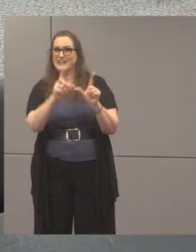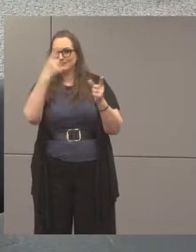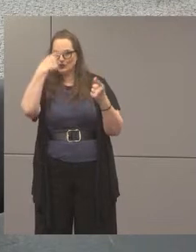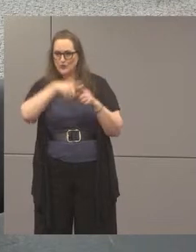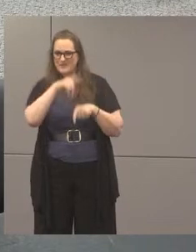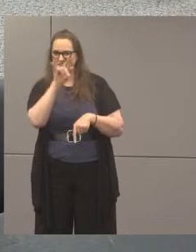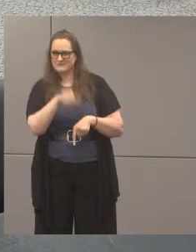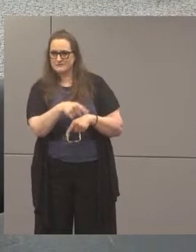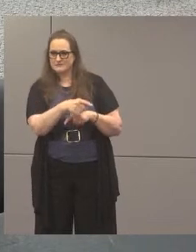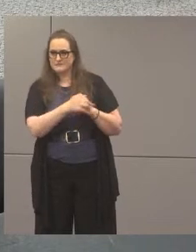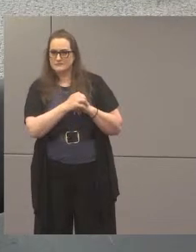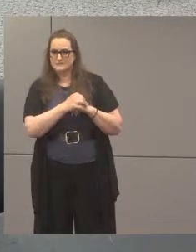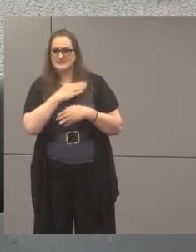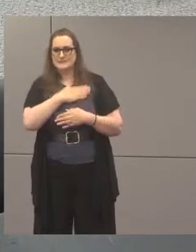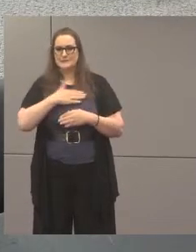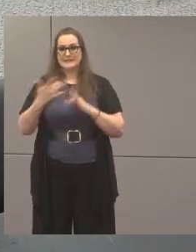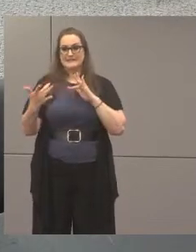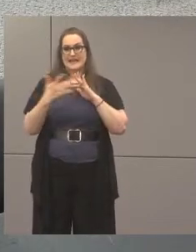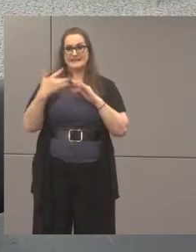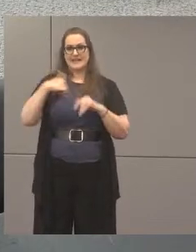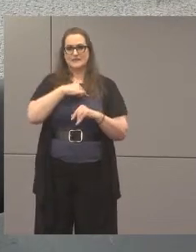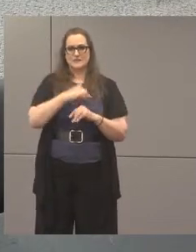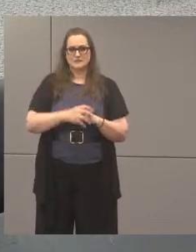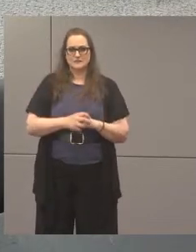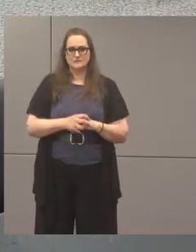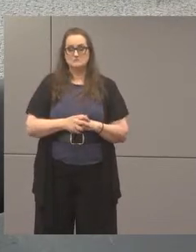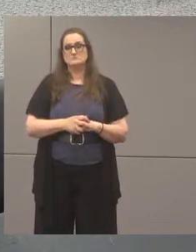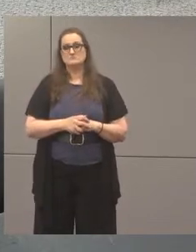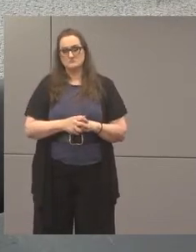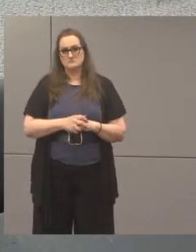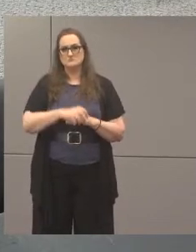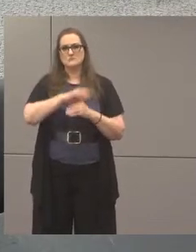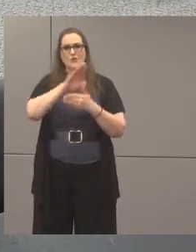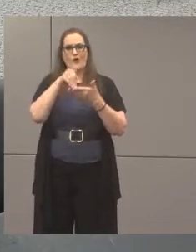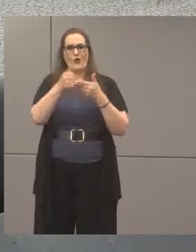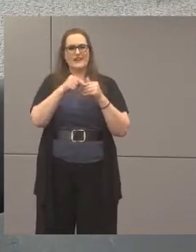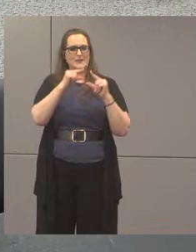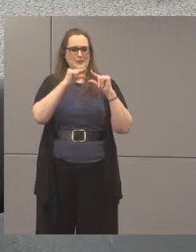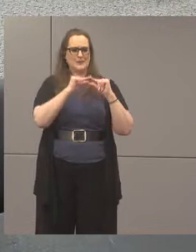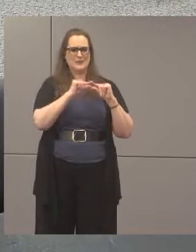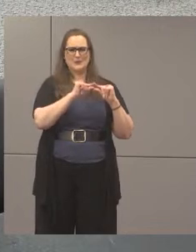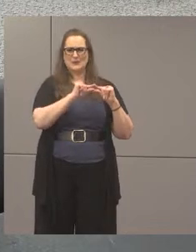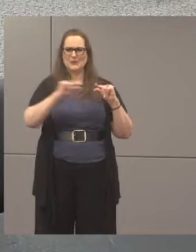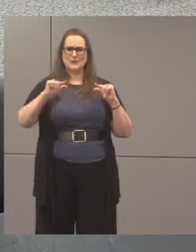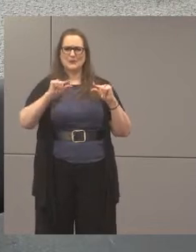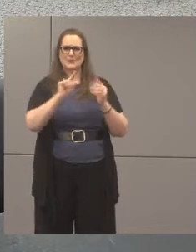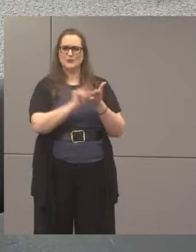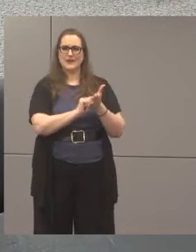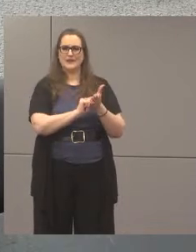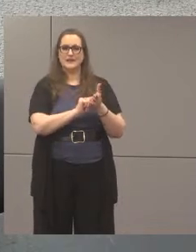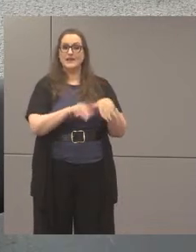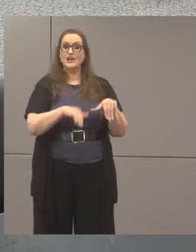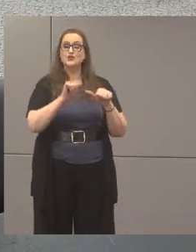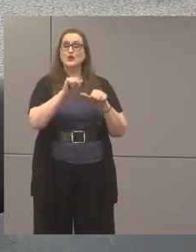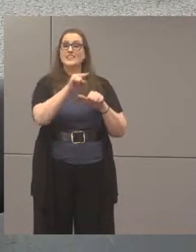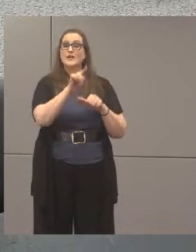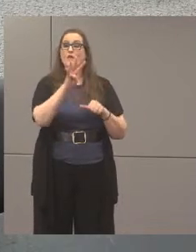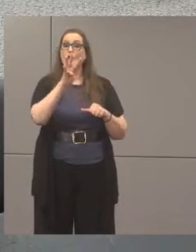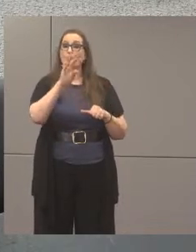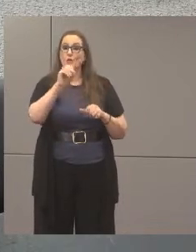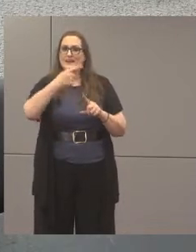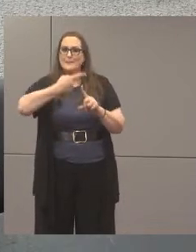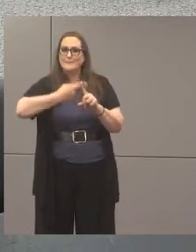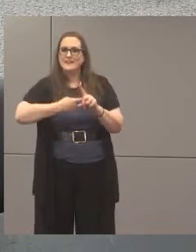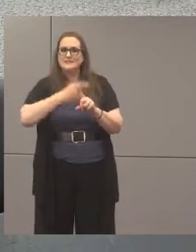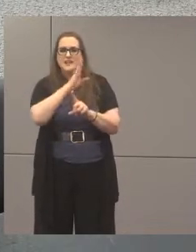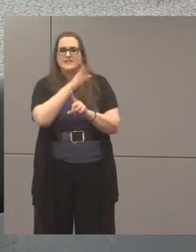agreement. Please contact us, all in the fine print. It took them 40 months. They